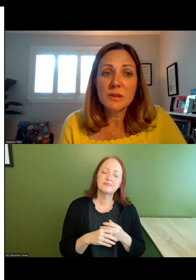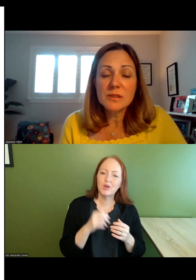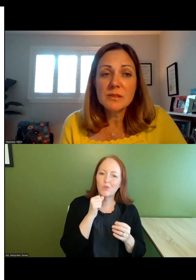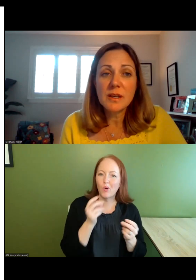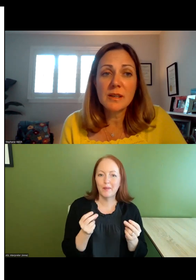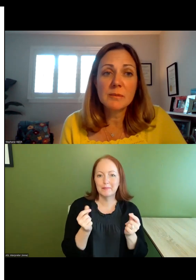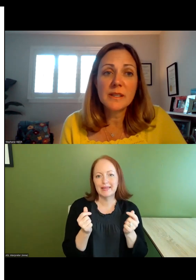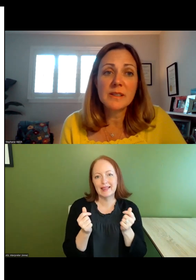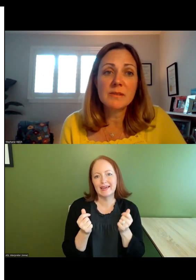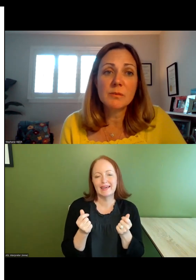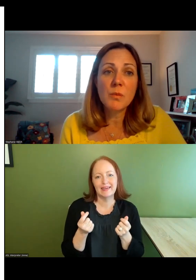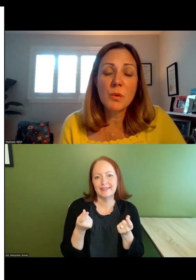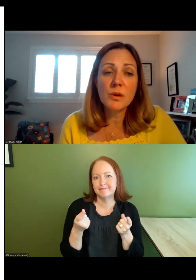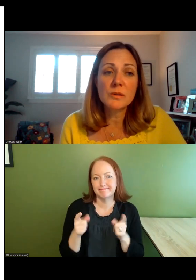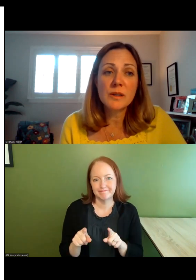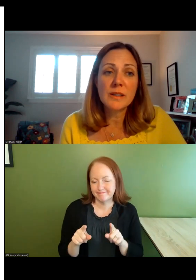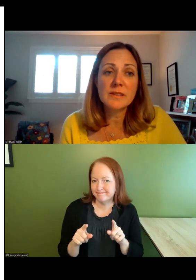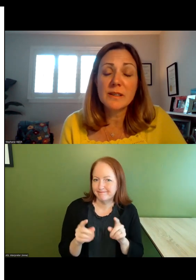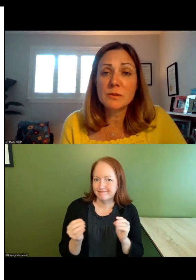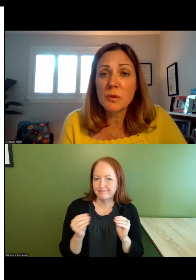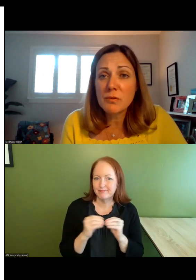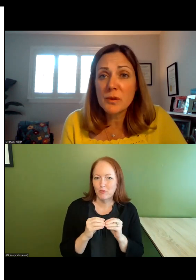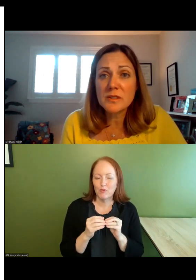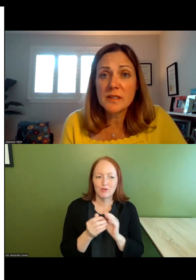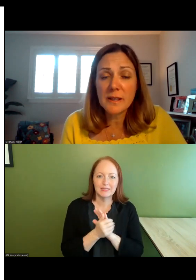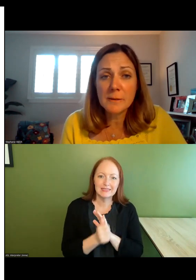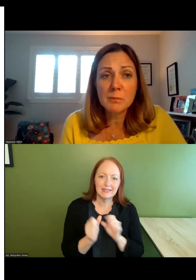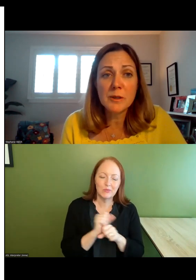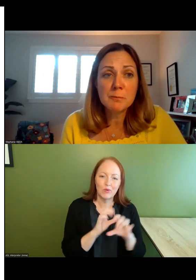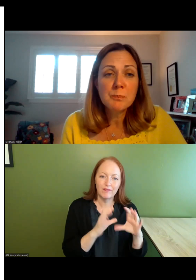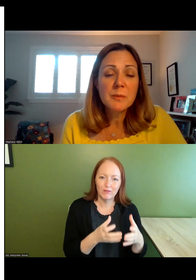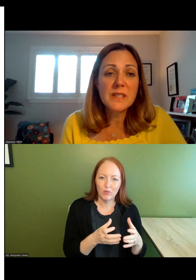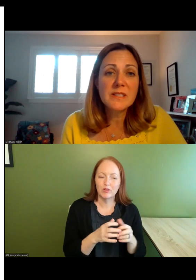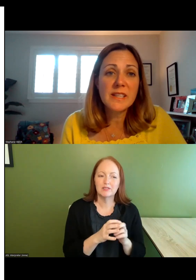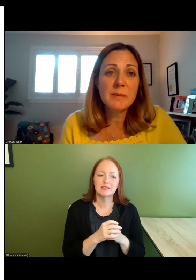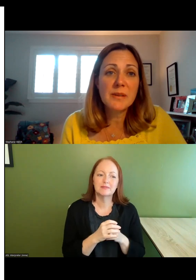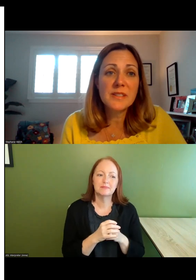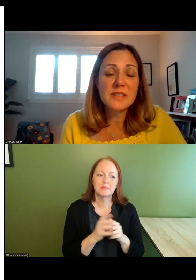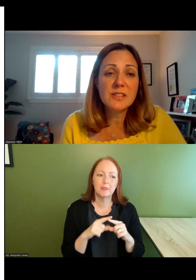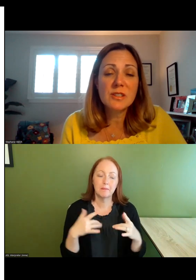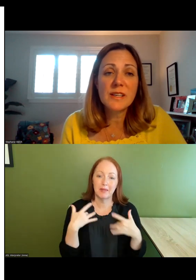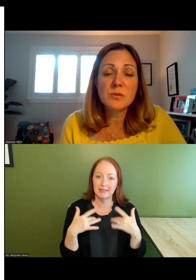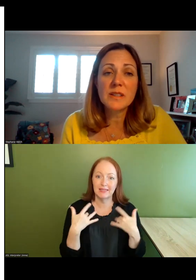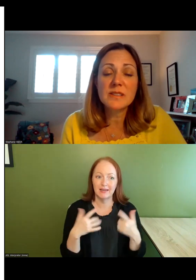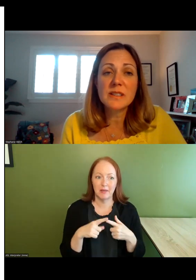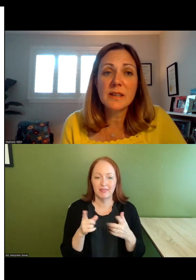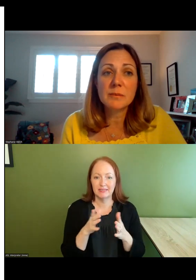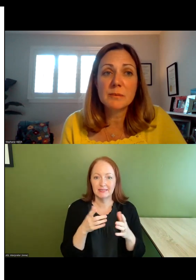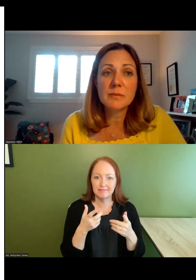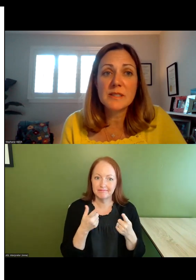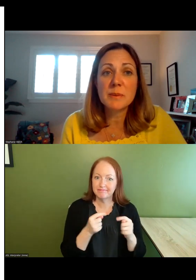immediately result in more skilled workforce, but excited about this initiative, as well